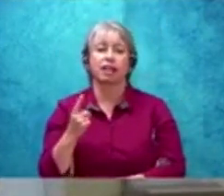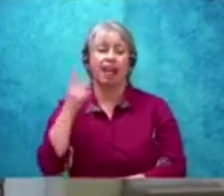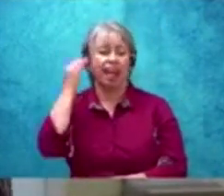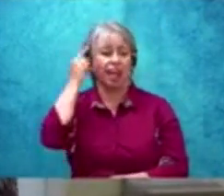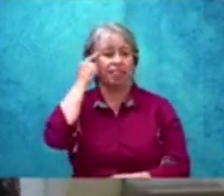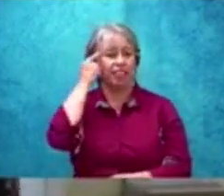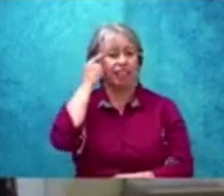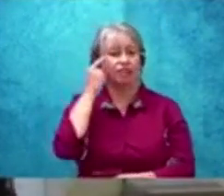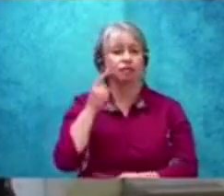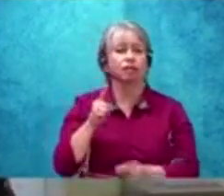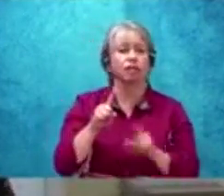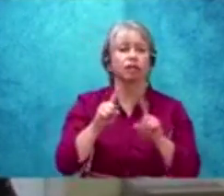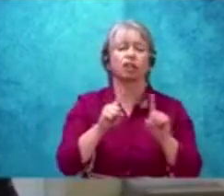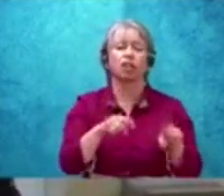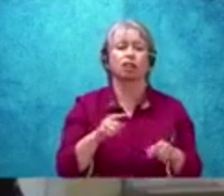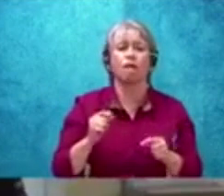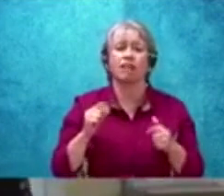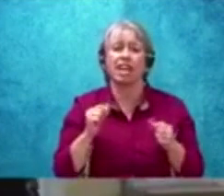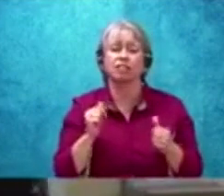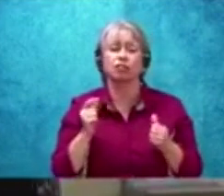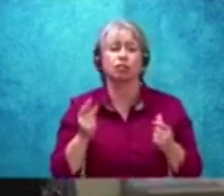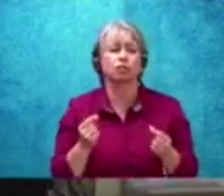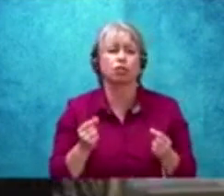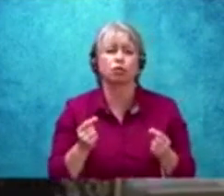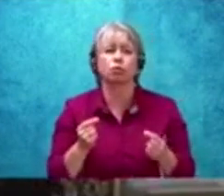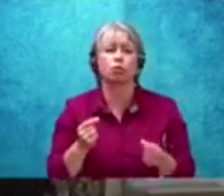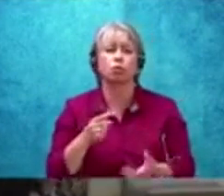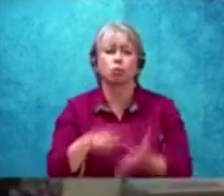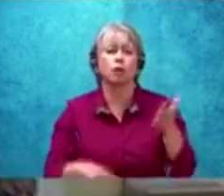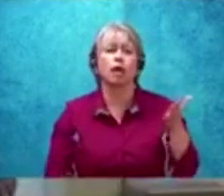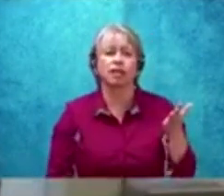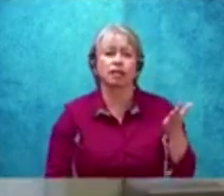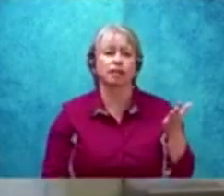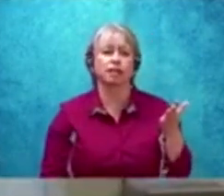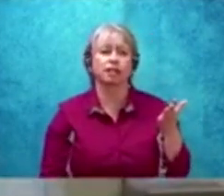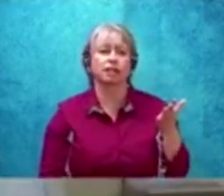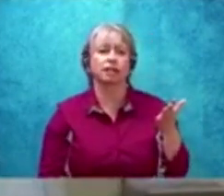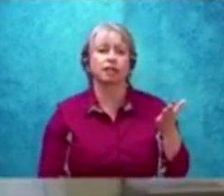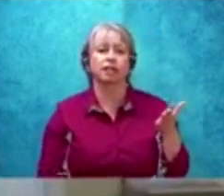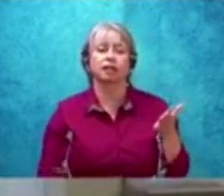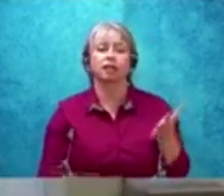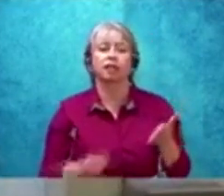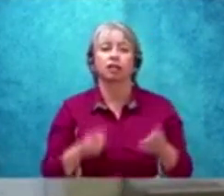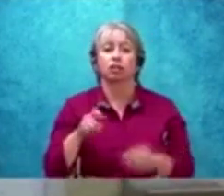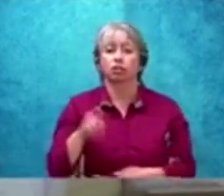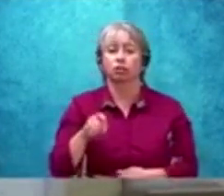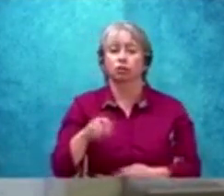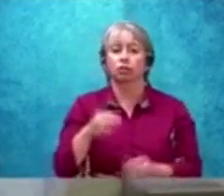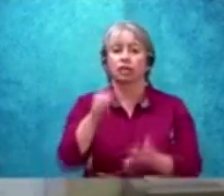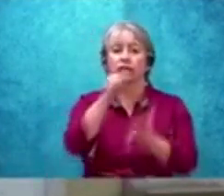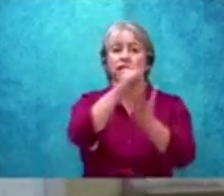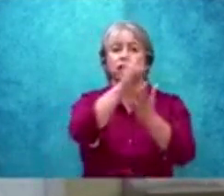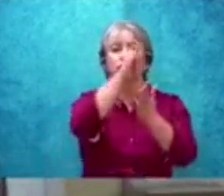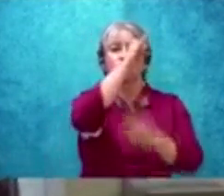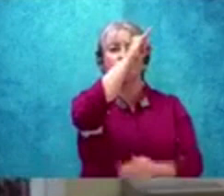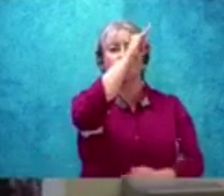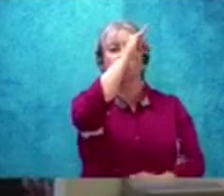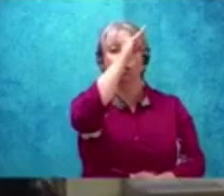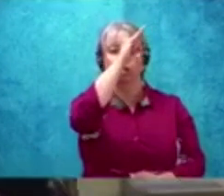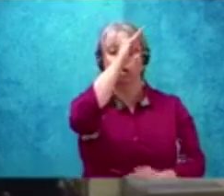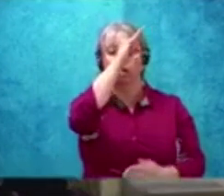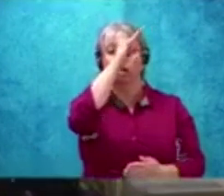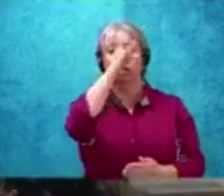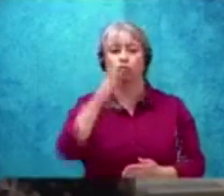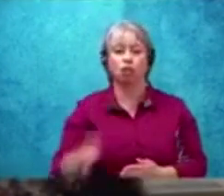faster if we do what? That's right. If we draw a diagonal line